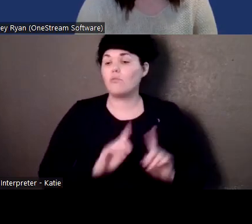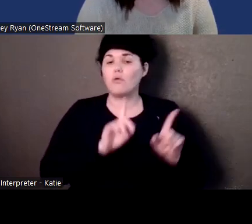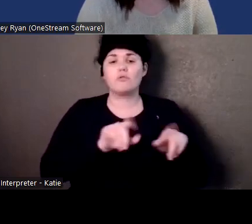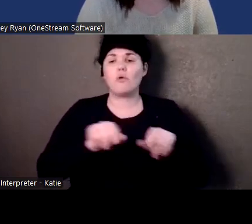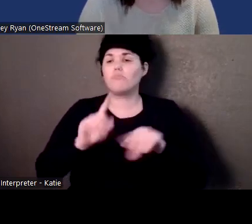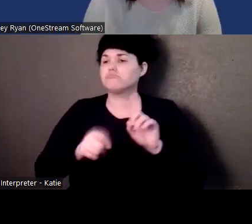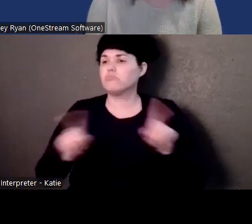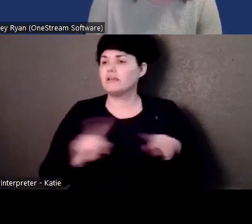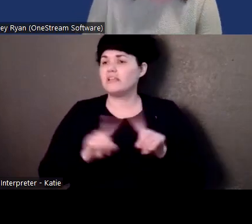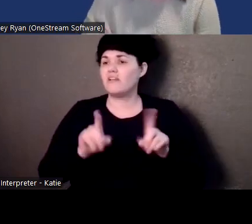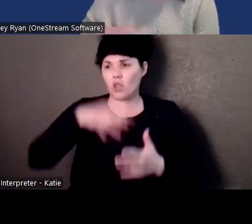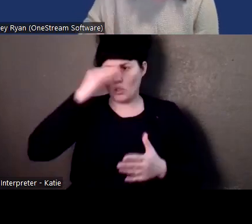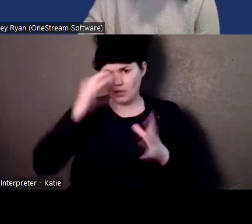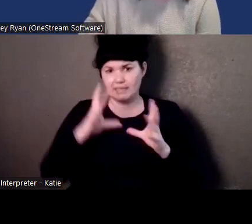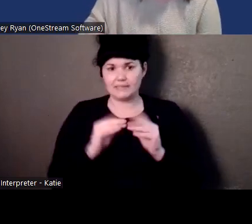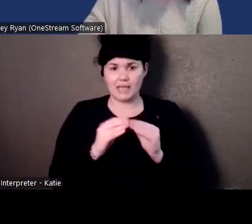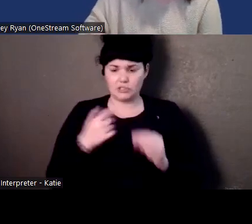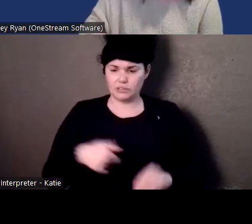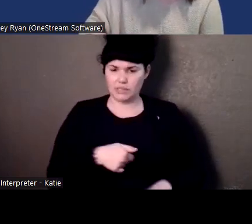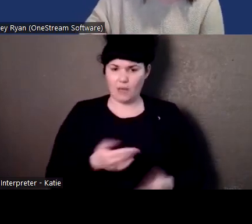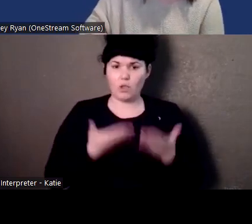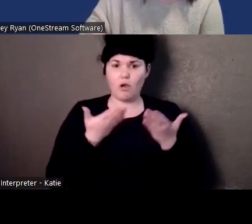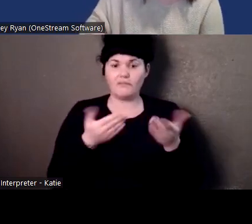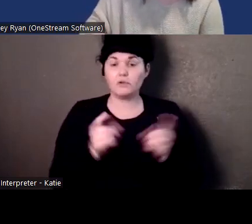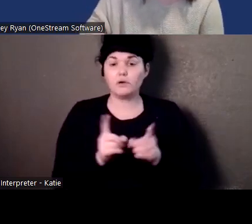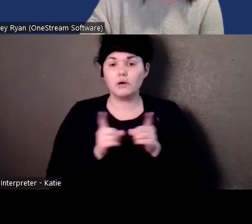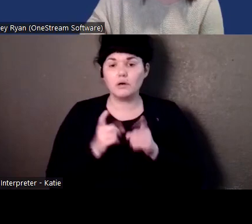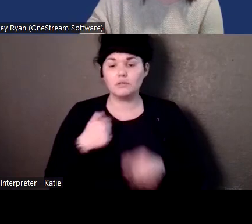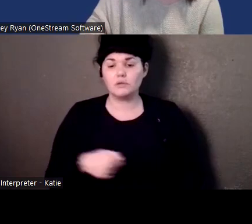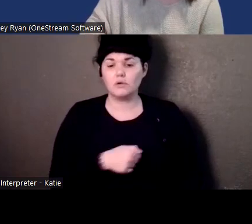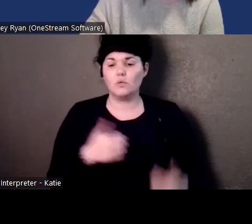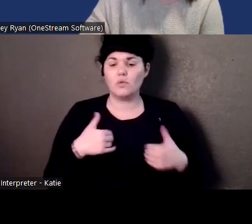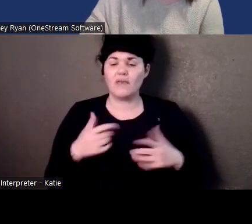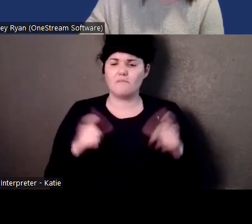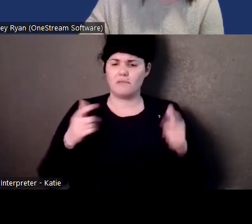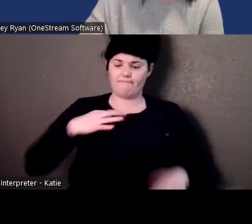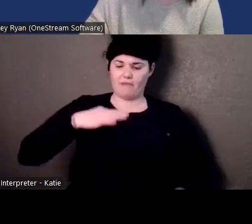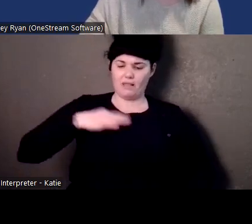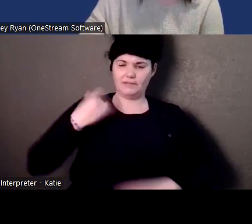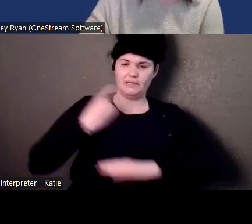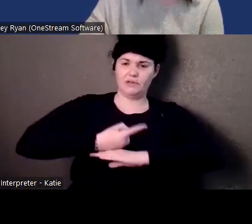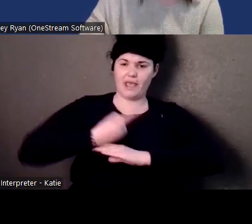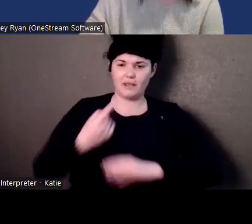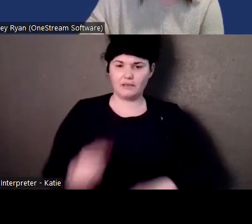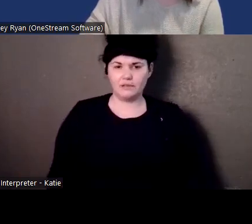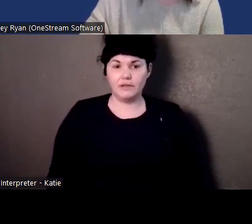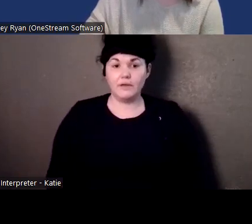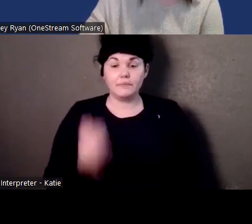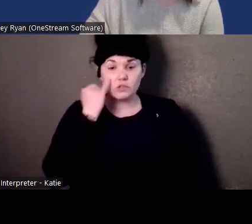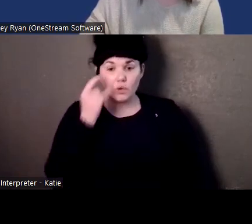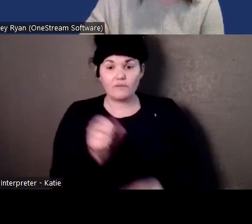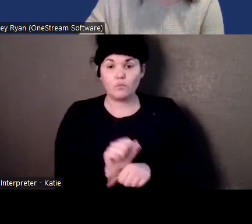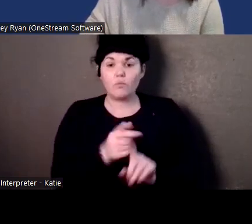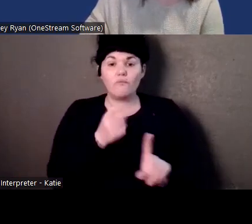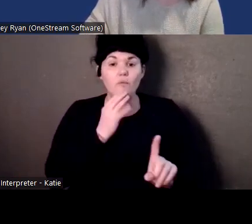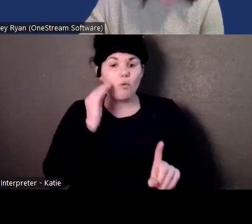learning sessions that we offer. We also do a big volunteer day. So whether you are remote or on site,